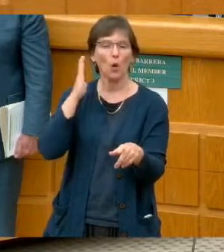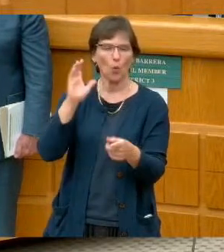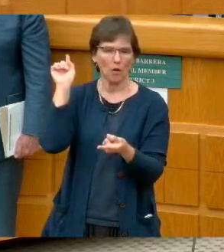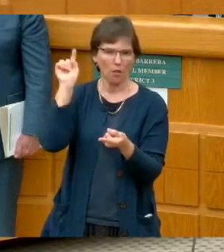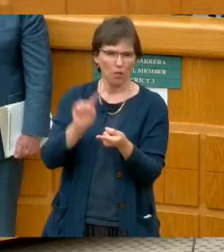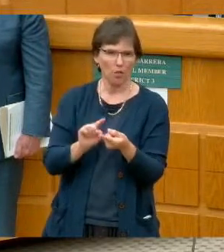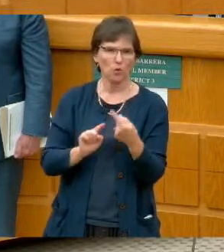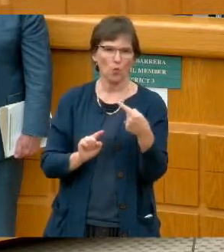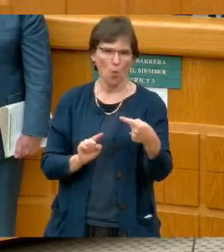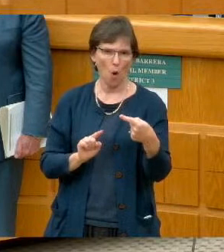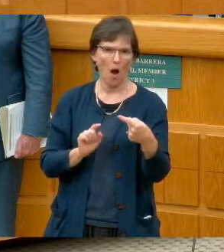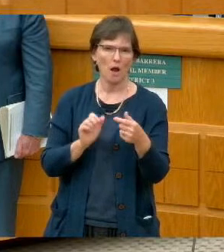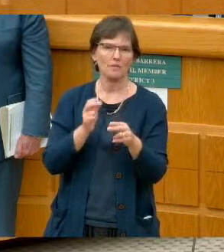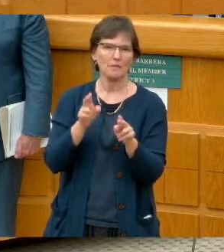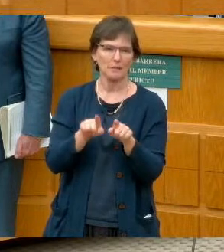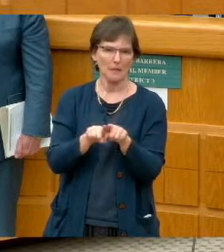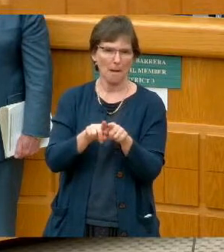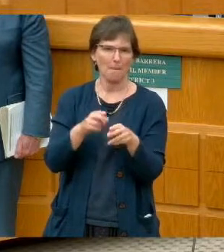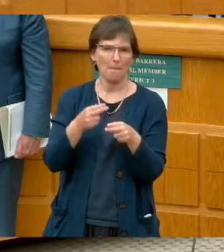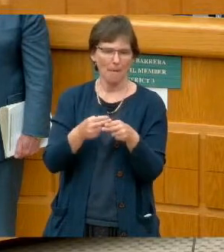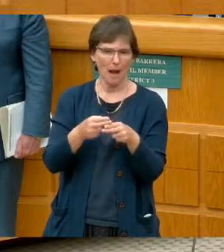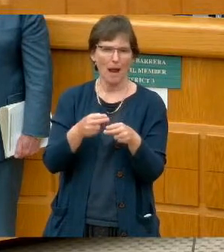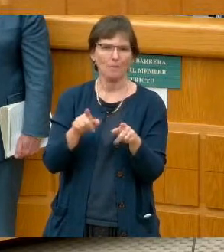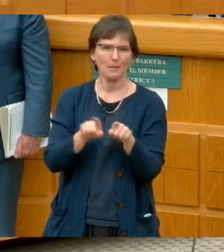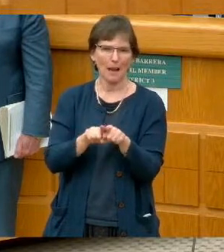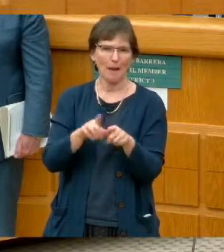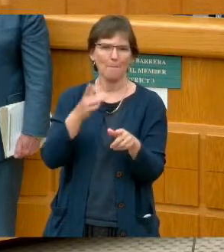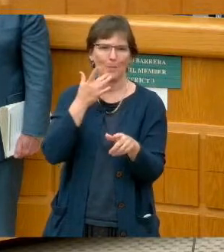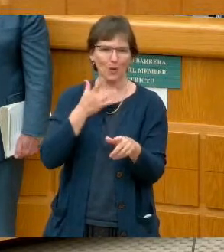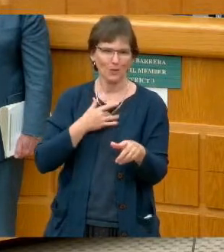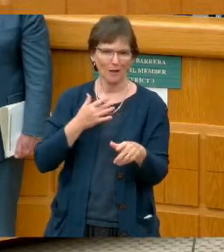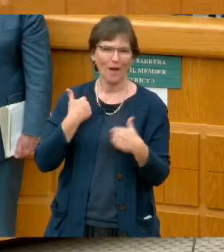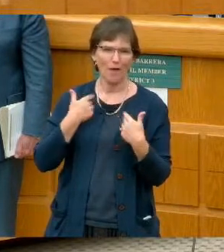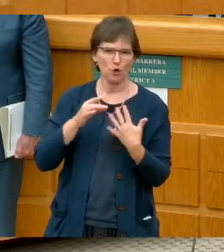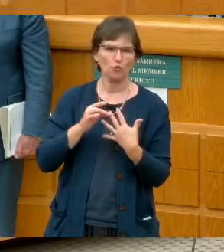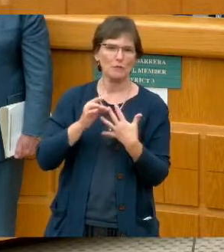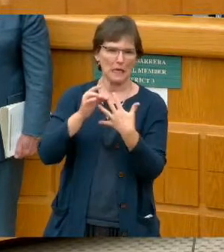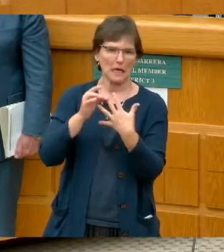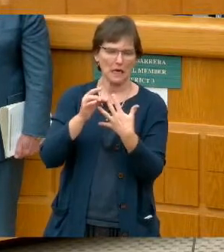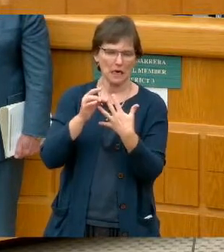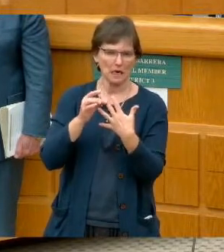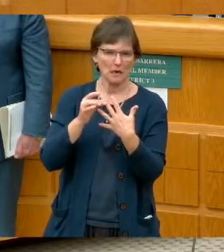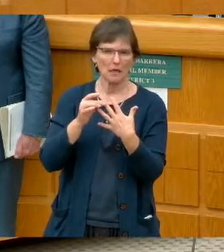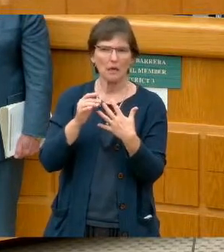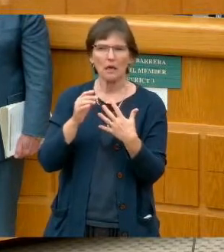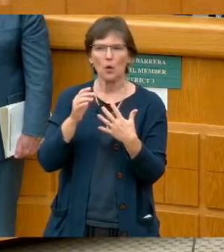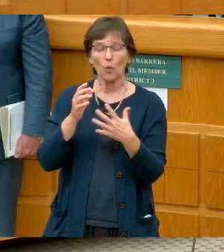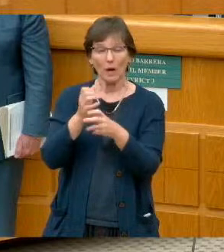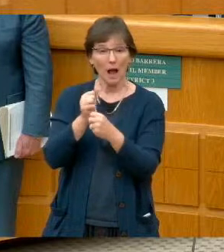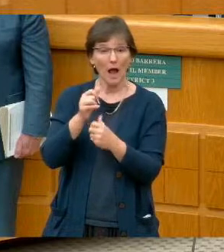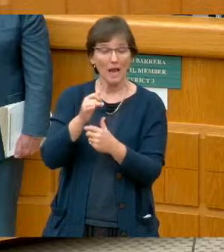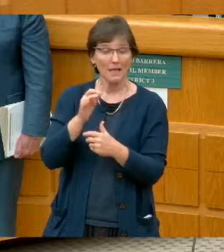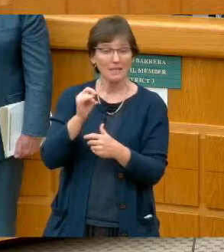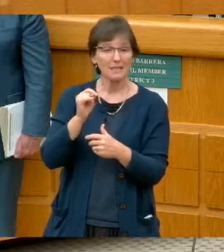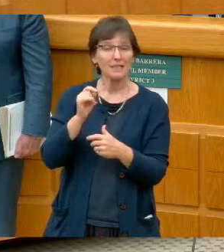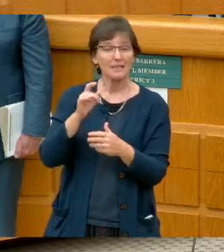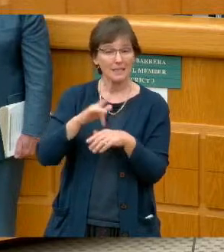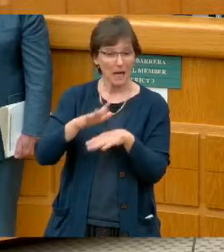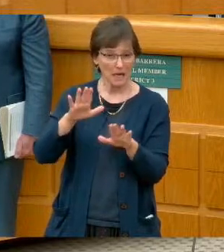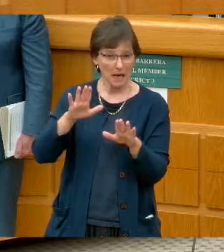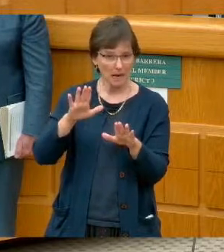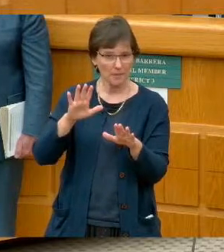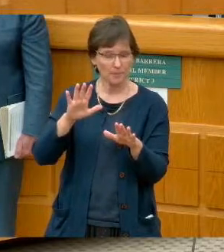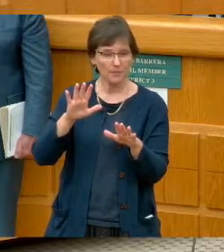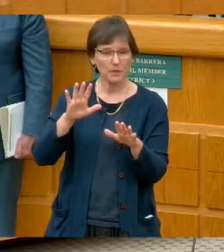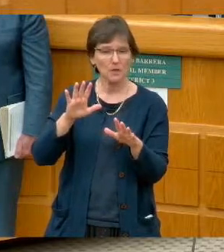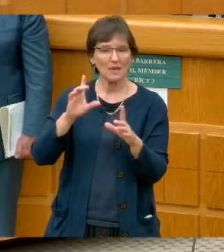we're taking 3 of them out and leaving 1. It's a large list. Again, it looked like close to 1,300 when we